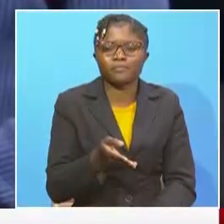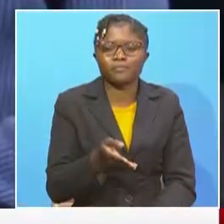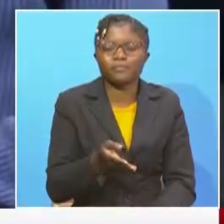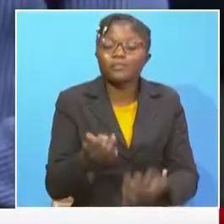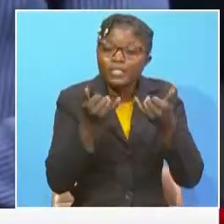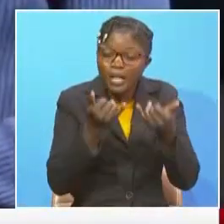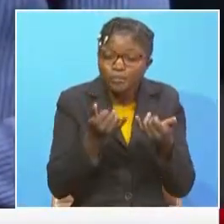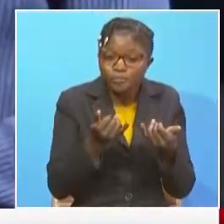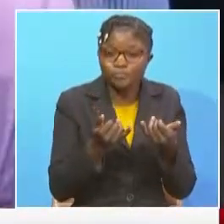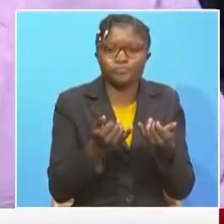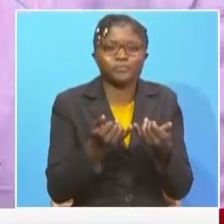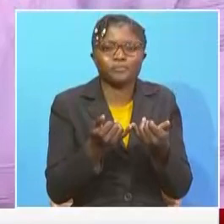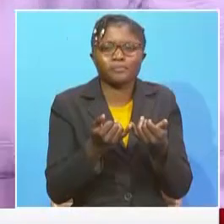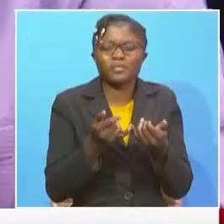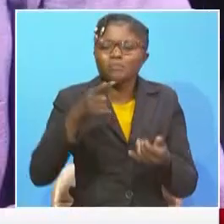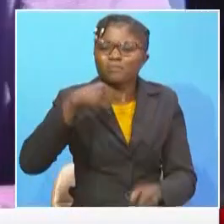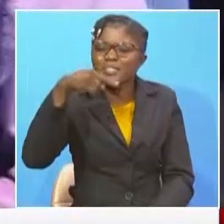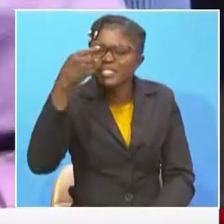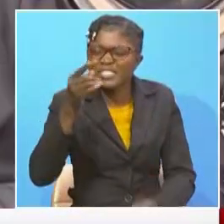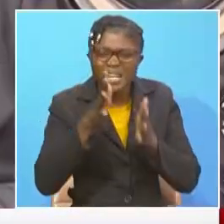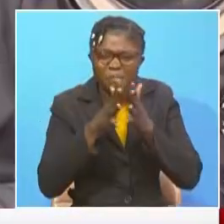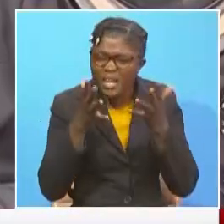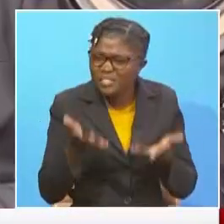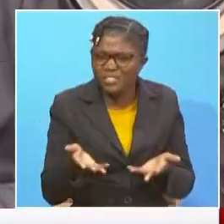ni, kuti nikambe zambi ringako.